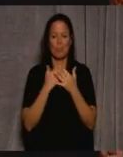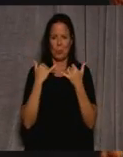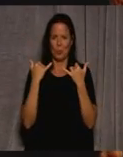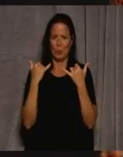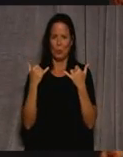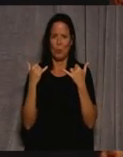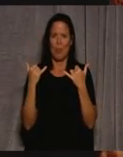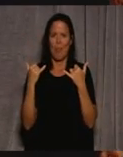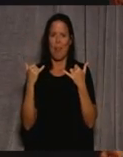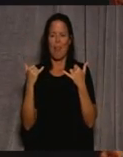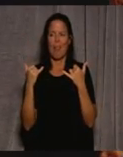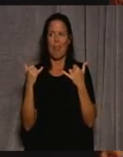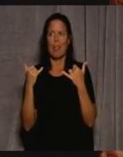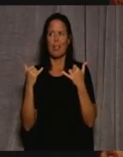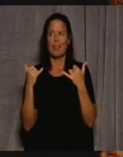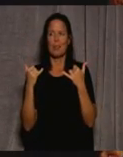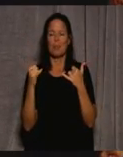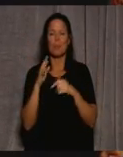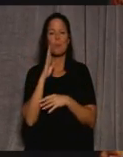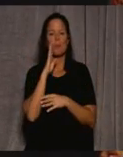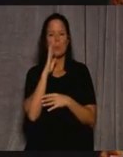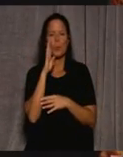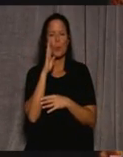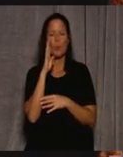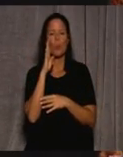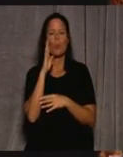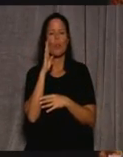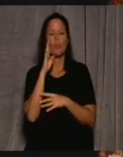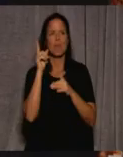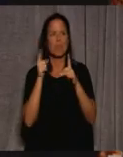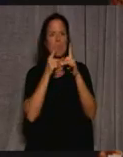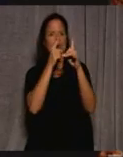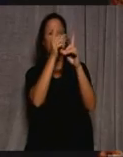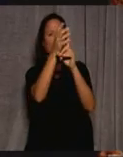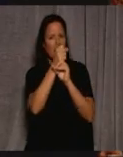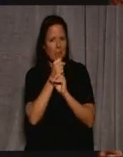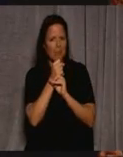Today, you will achieve your goals.